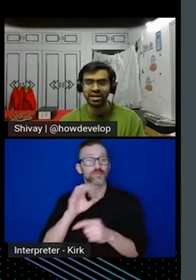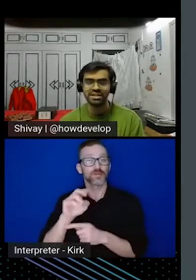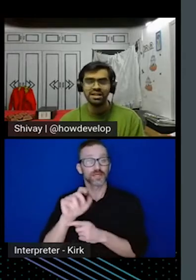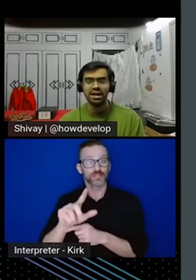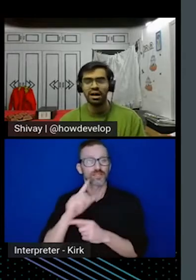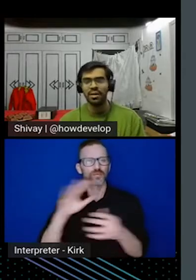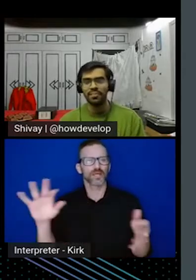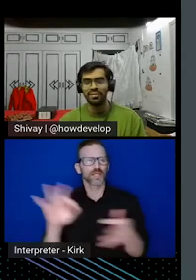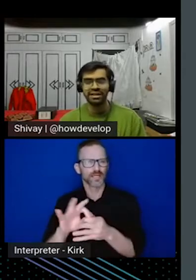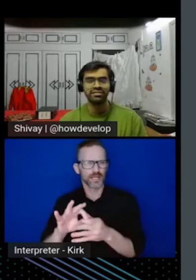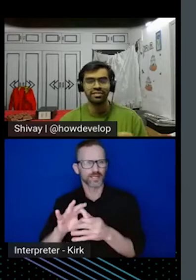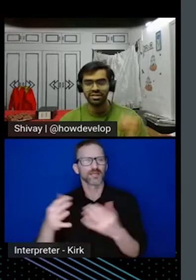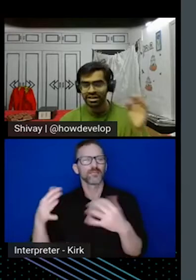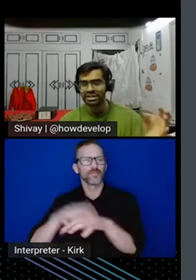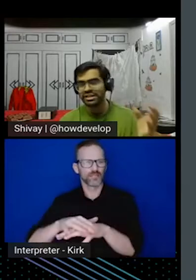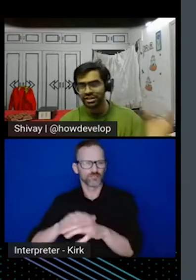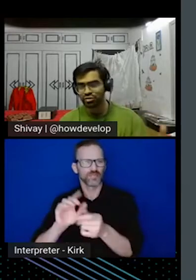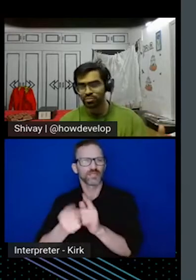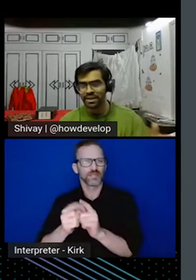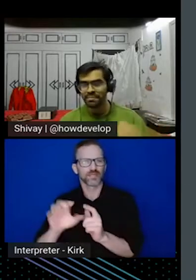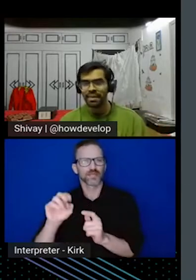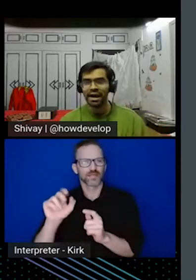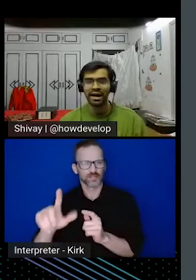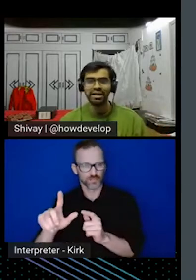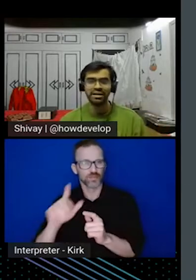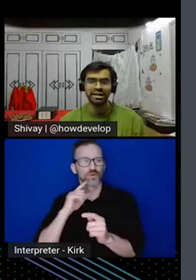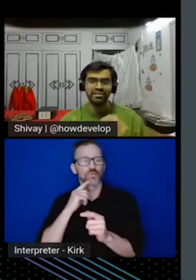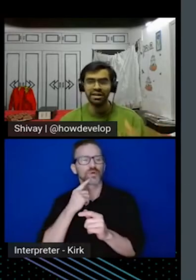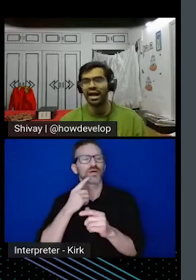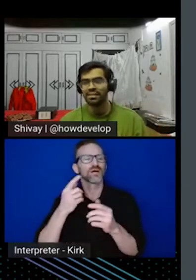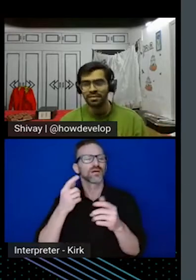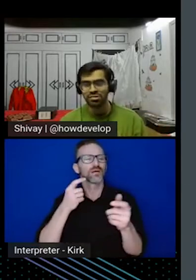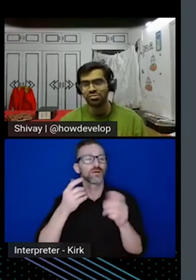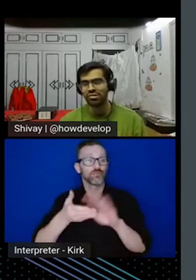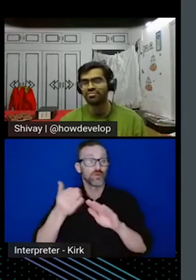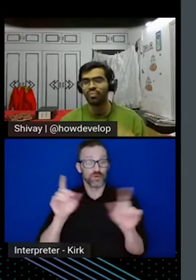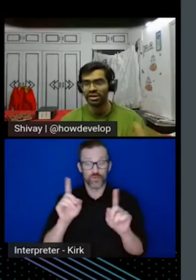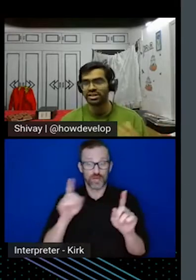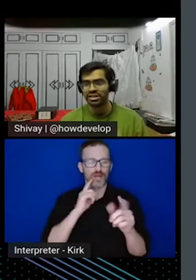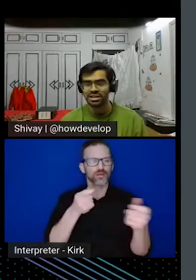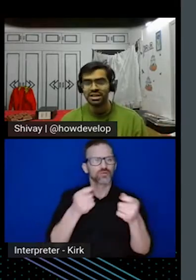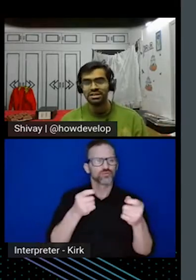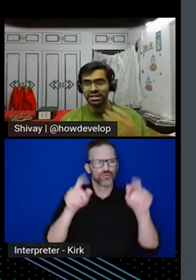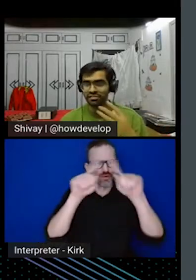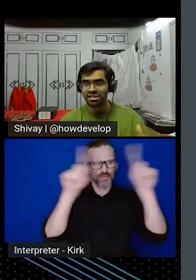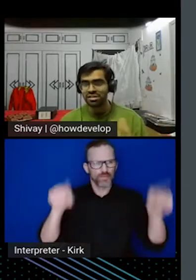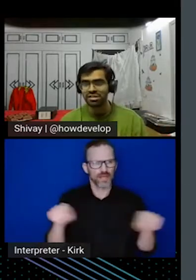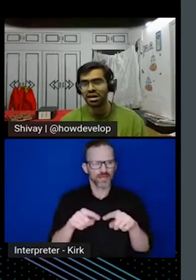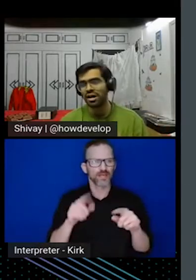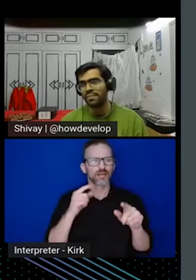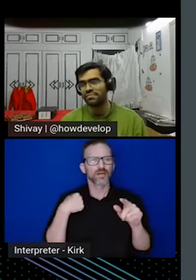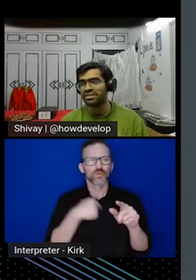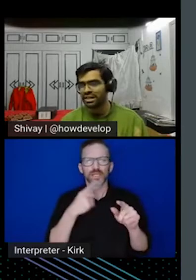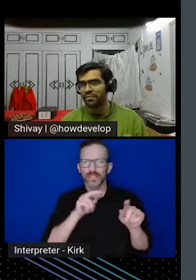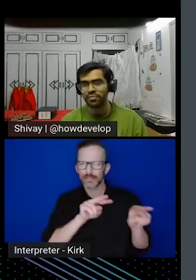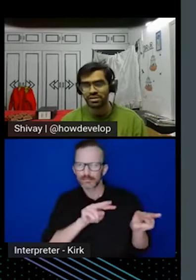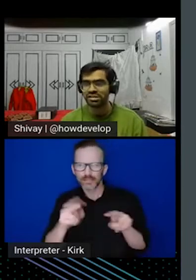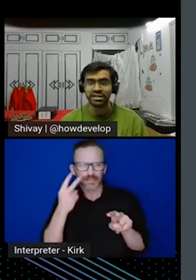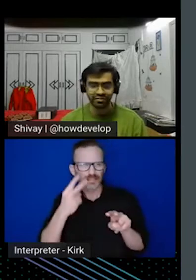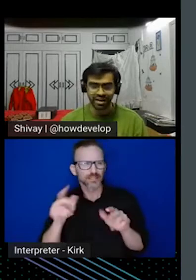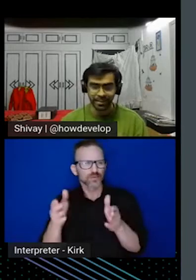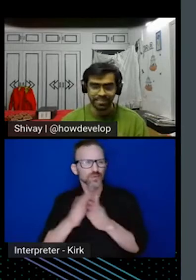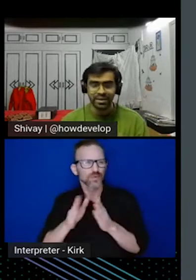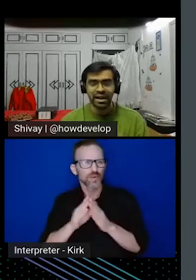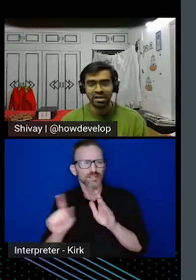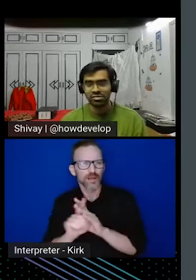or Grafana that will run in the control plane, and it will help us to sort of monitor the requests with the help of Prometheus